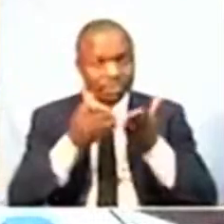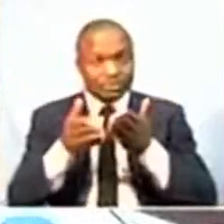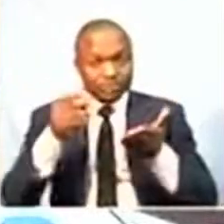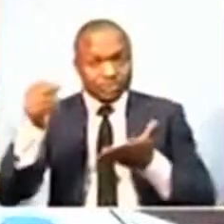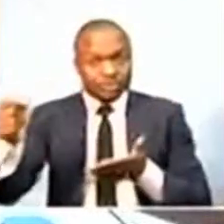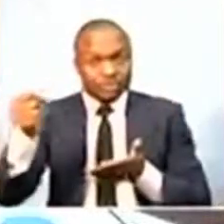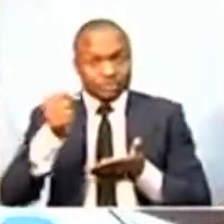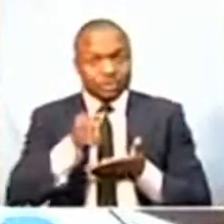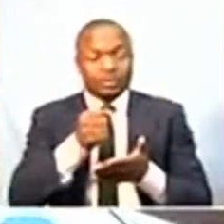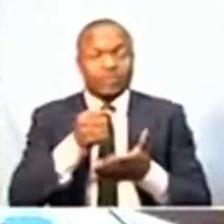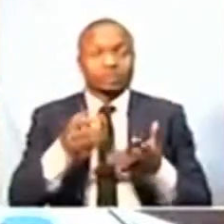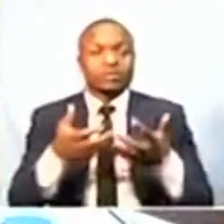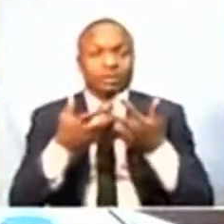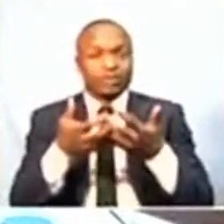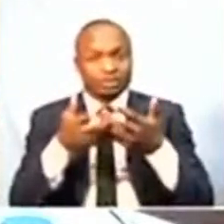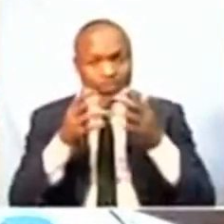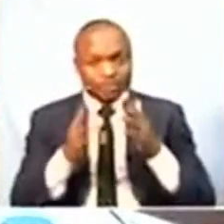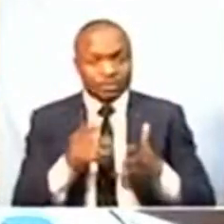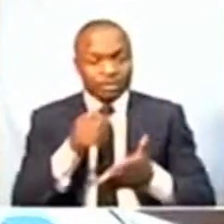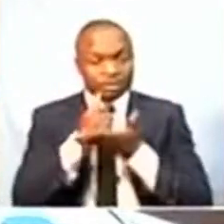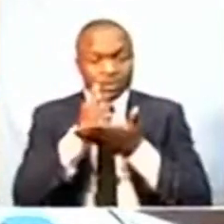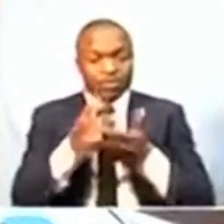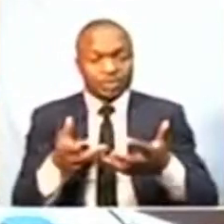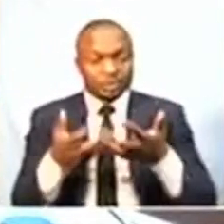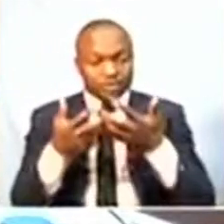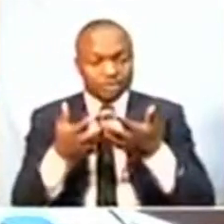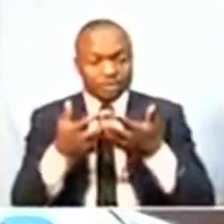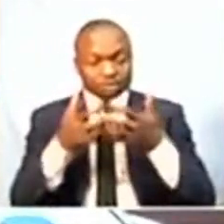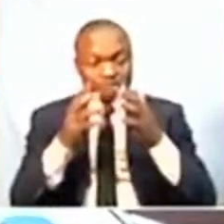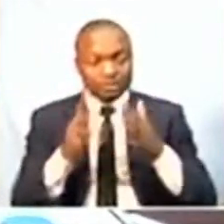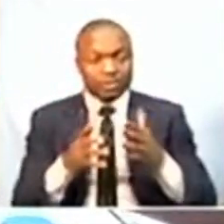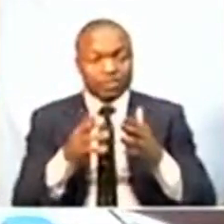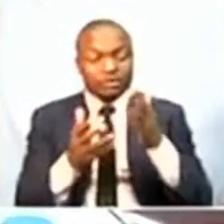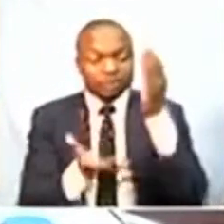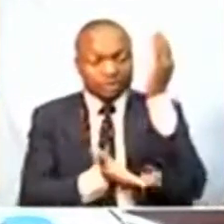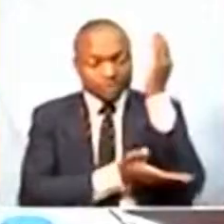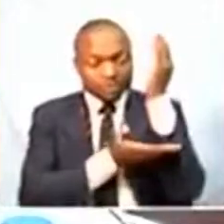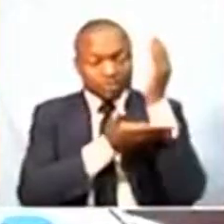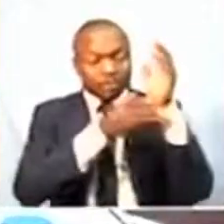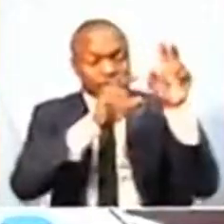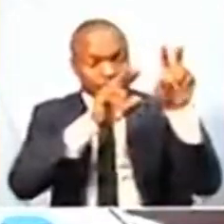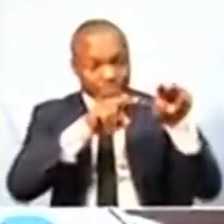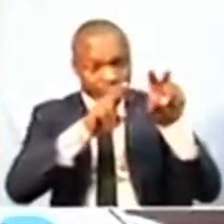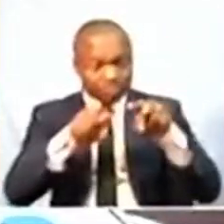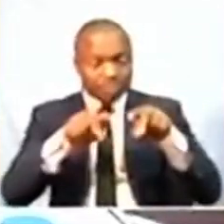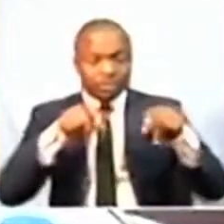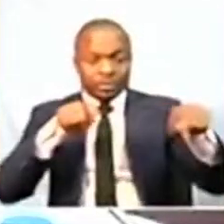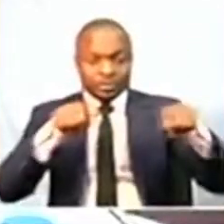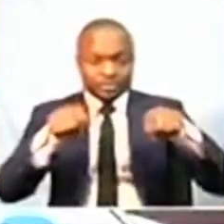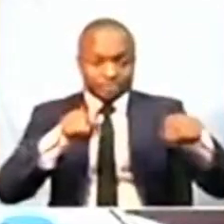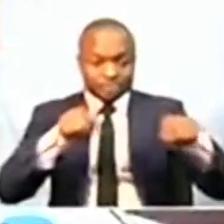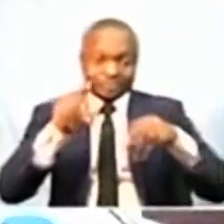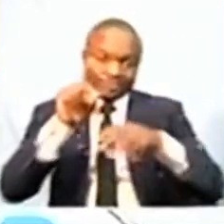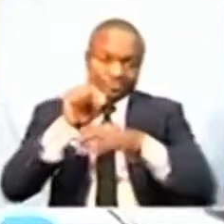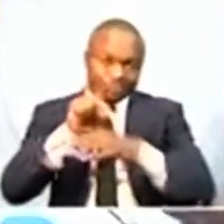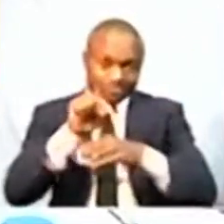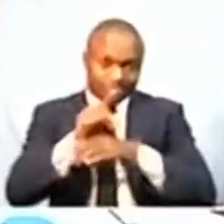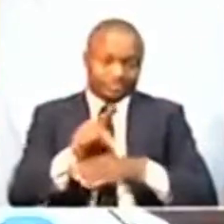electrical engineer, and assistant electrical engineers to enhance the monitoring and supervision of our projects.